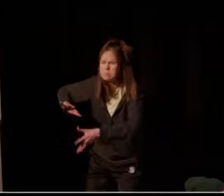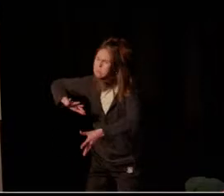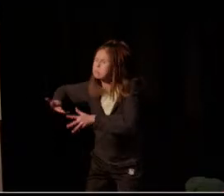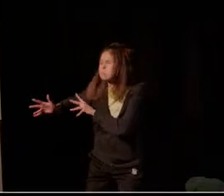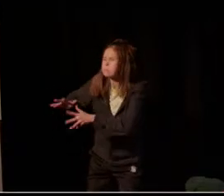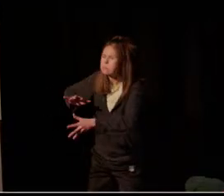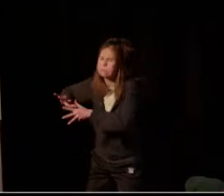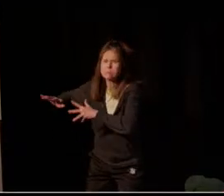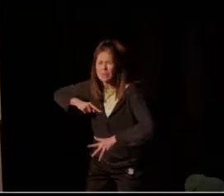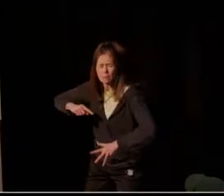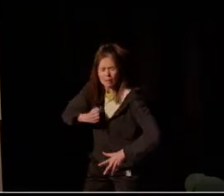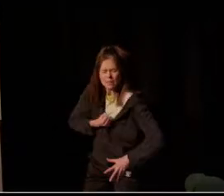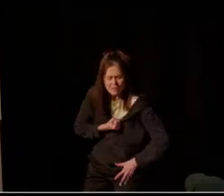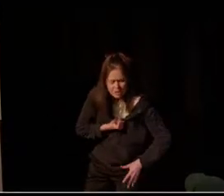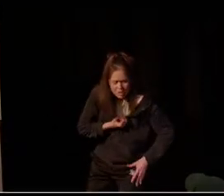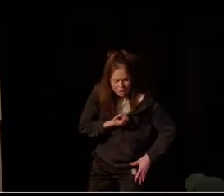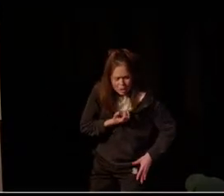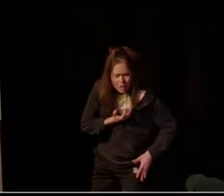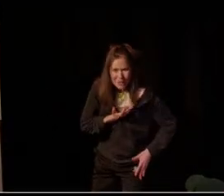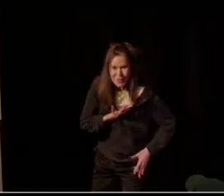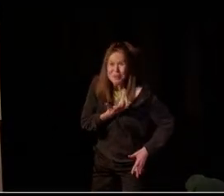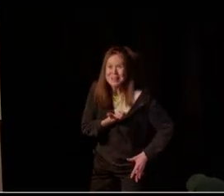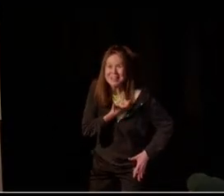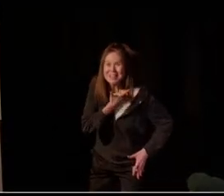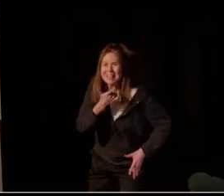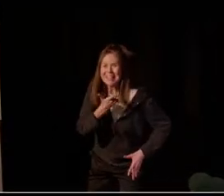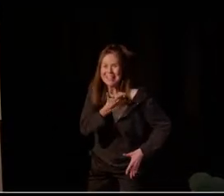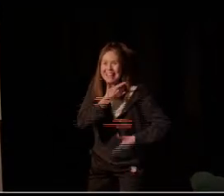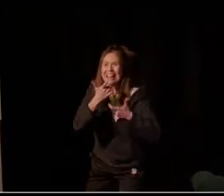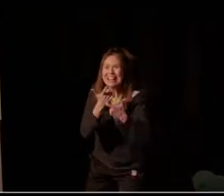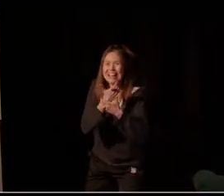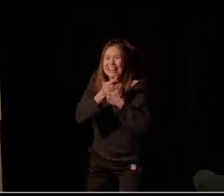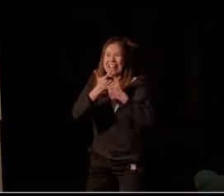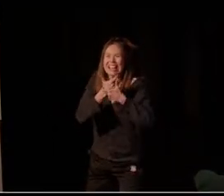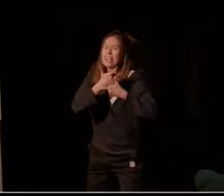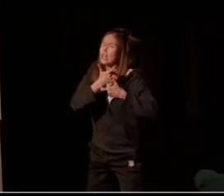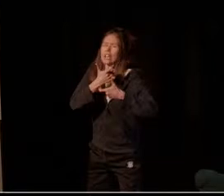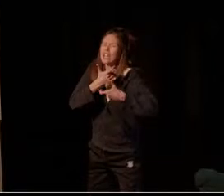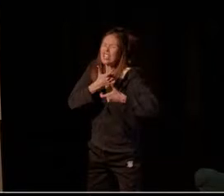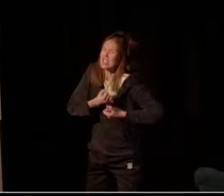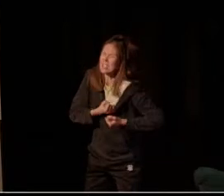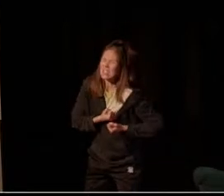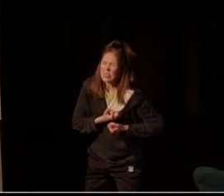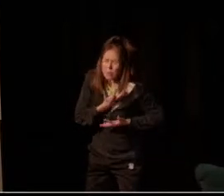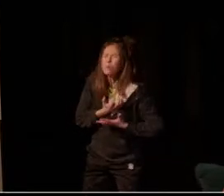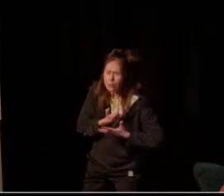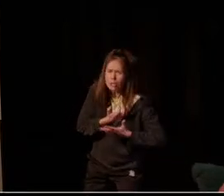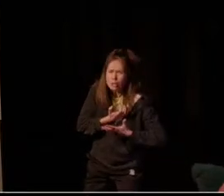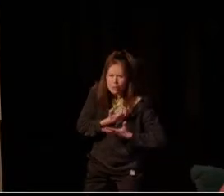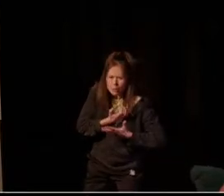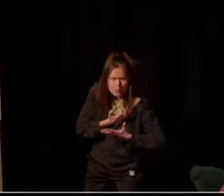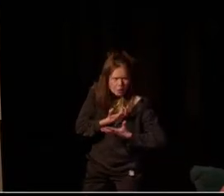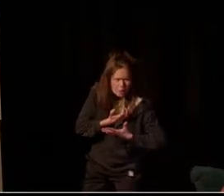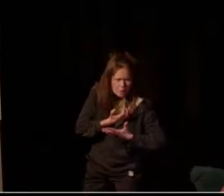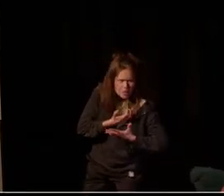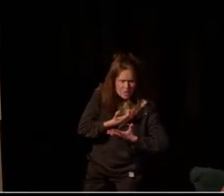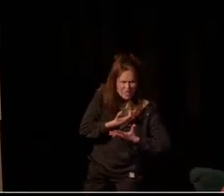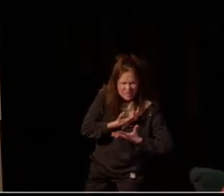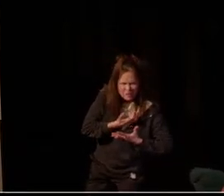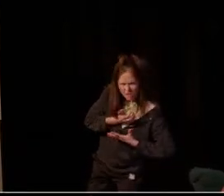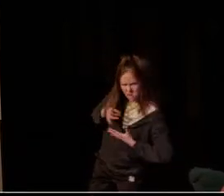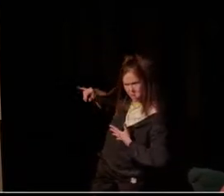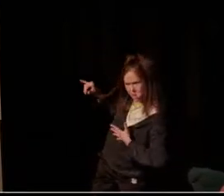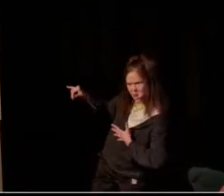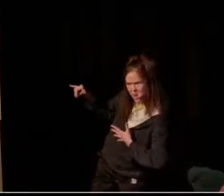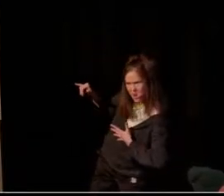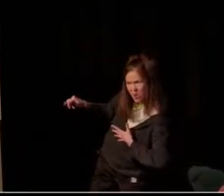tremor cordis on me, but my heart dances, but not for joy, not joy. Their